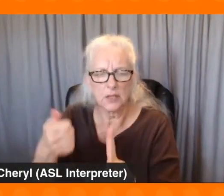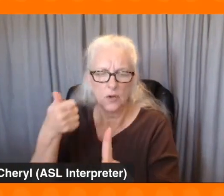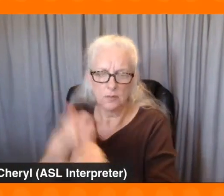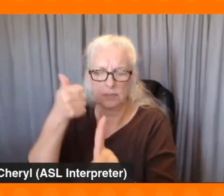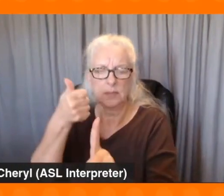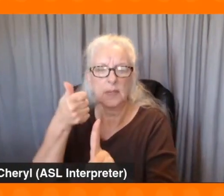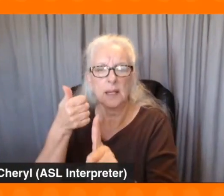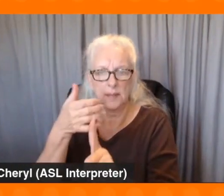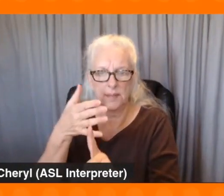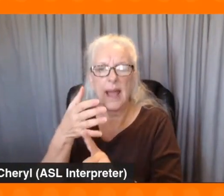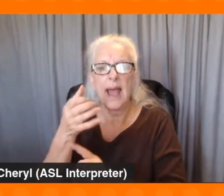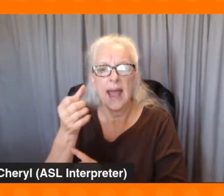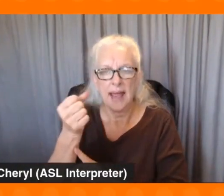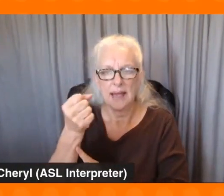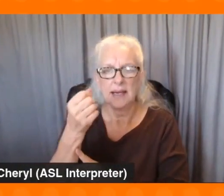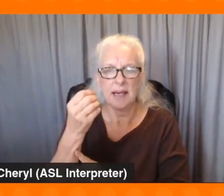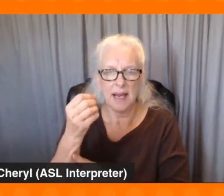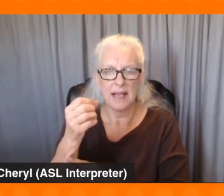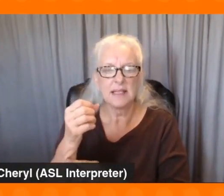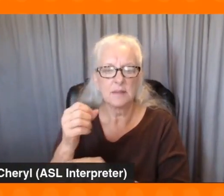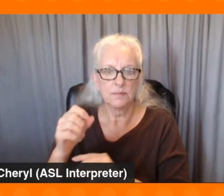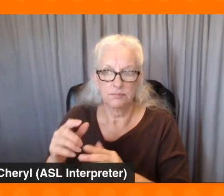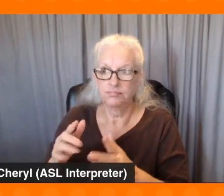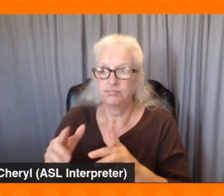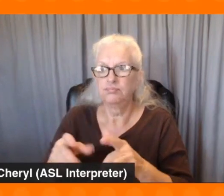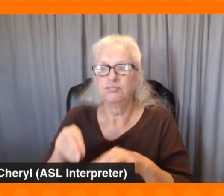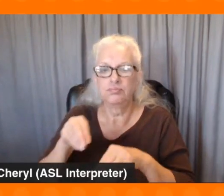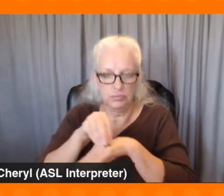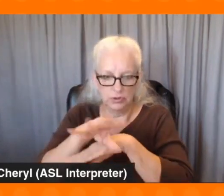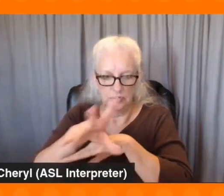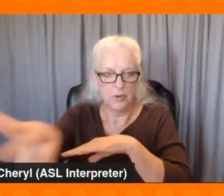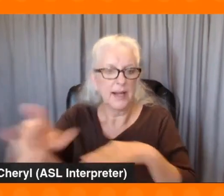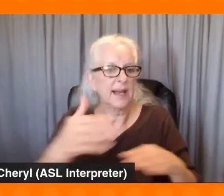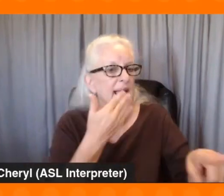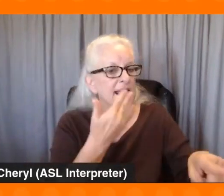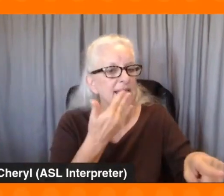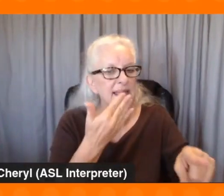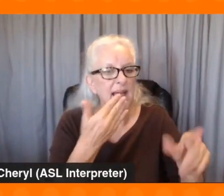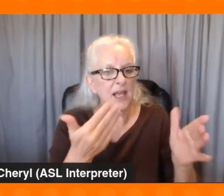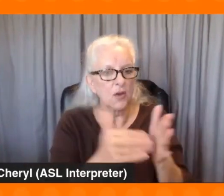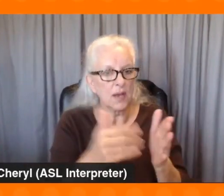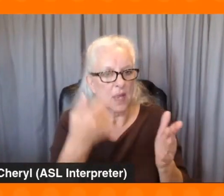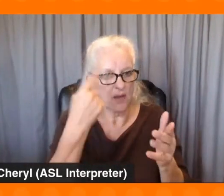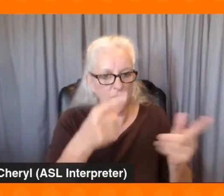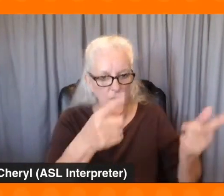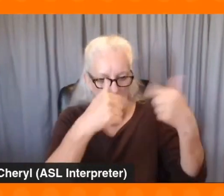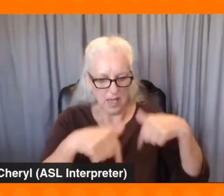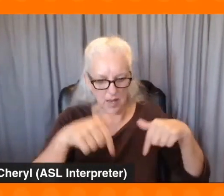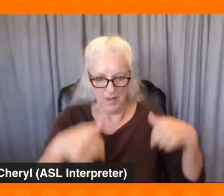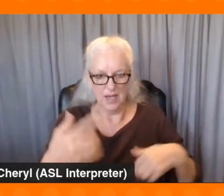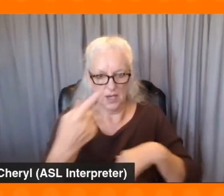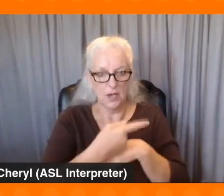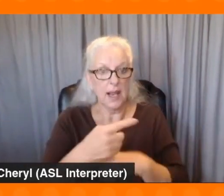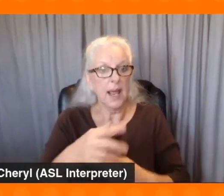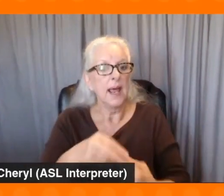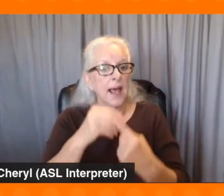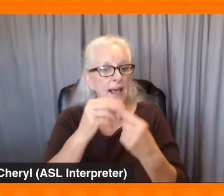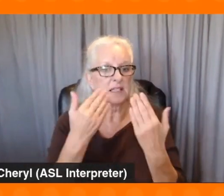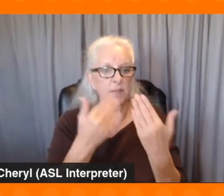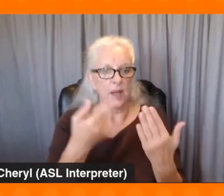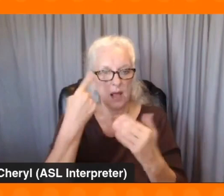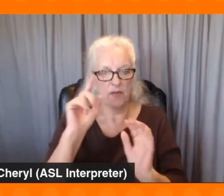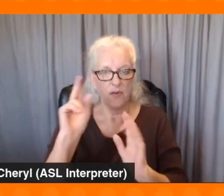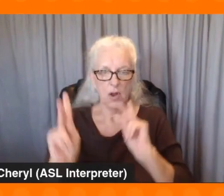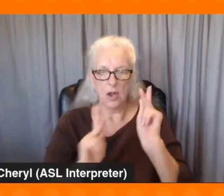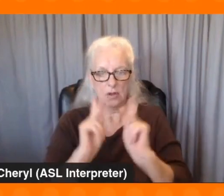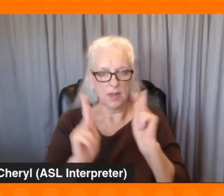extends far beyond the classroom walls. Thank you again for choosing to spend your day with us. A special thanks to all of